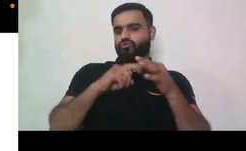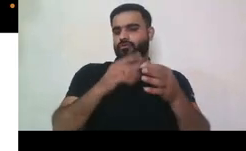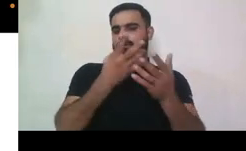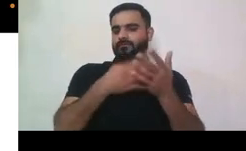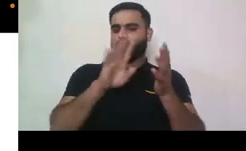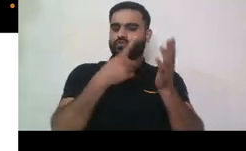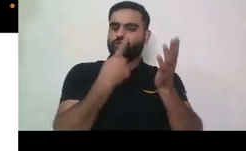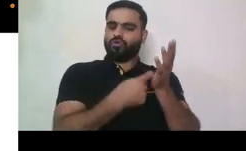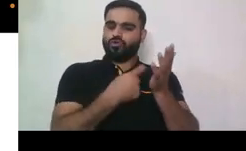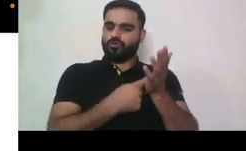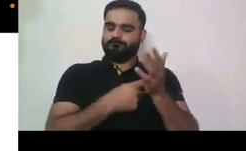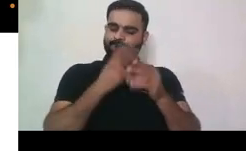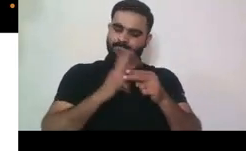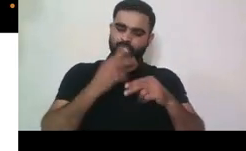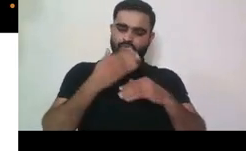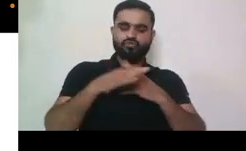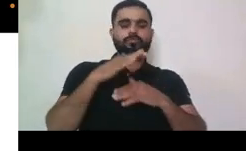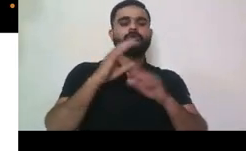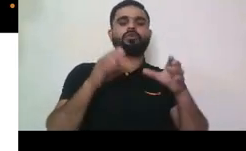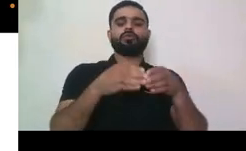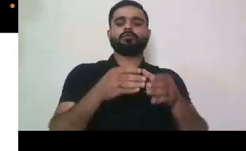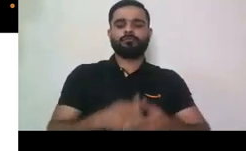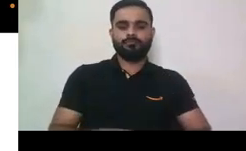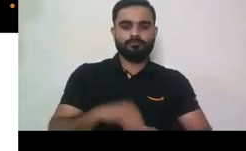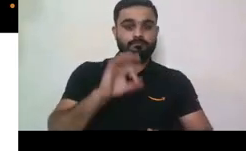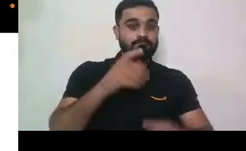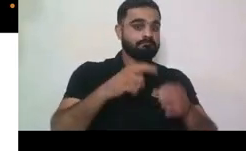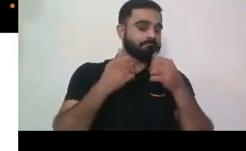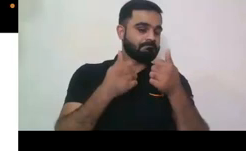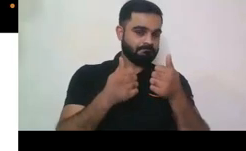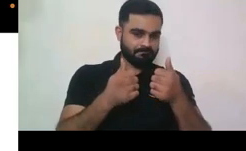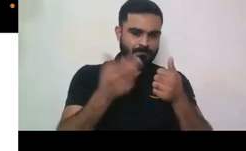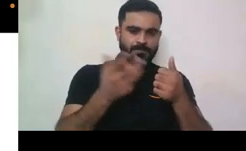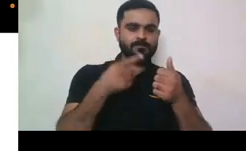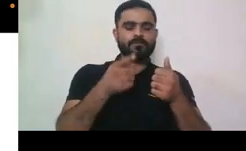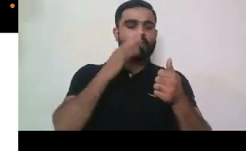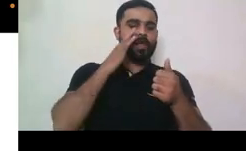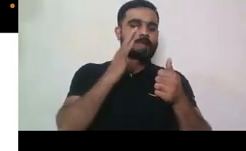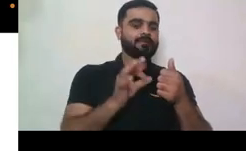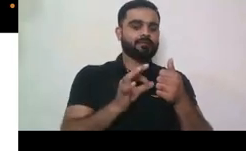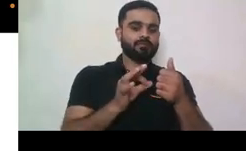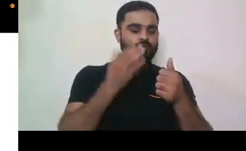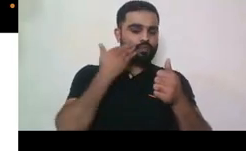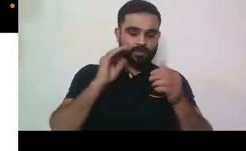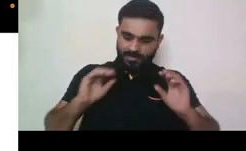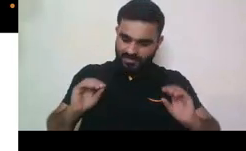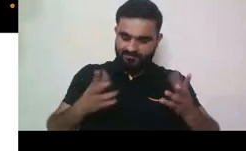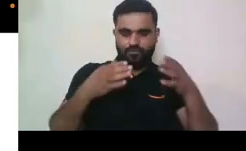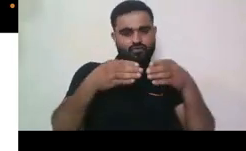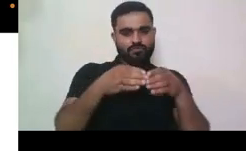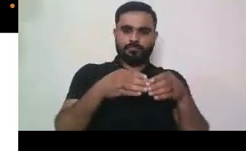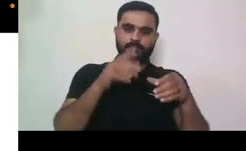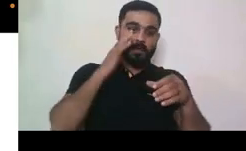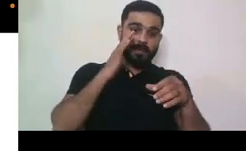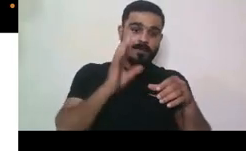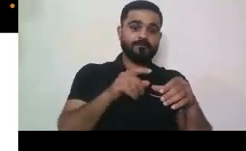and rules for running the group? Wow, excellent. Because this is very important when you start your group. It's very